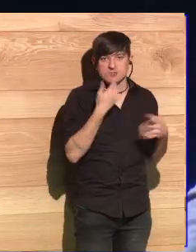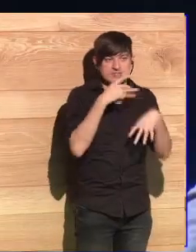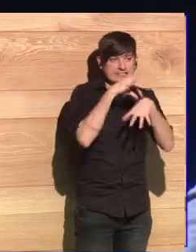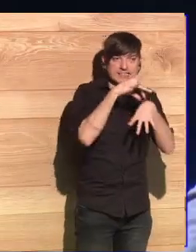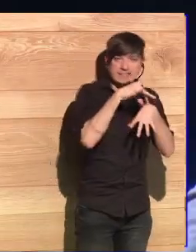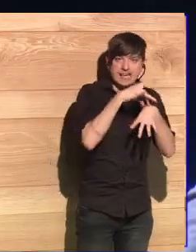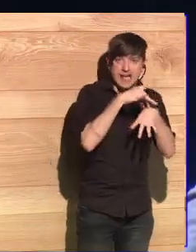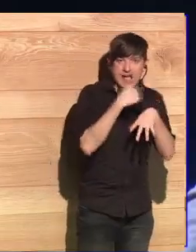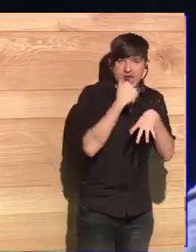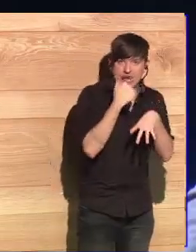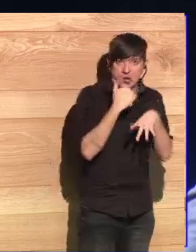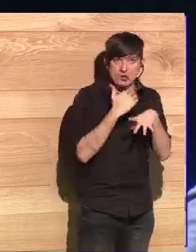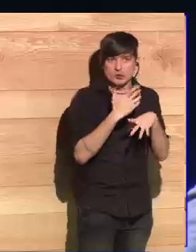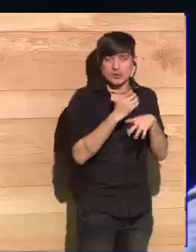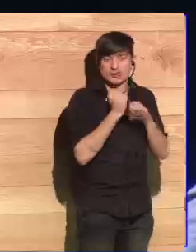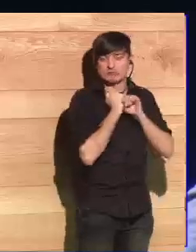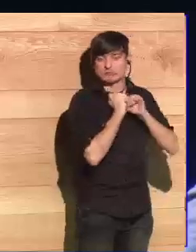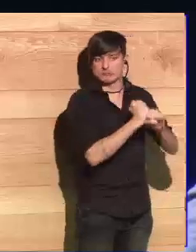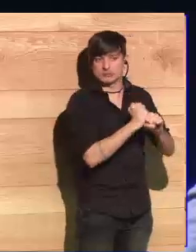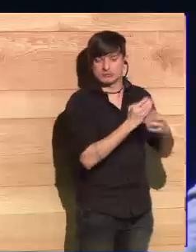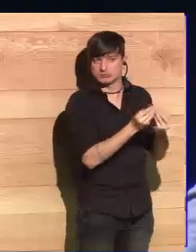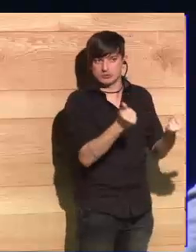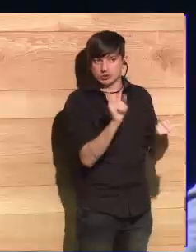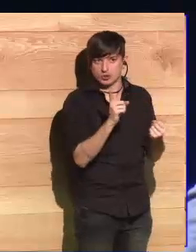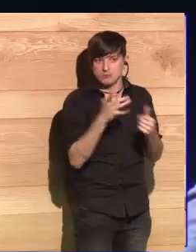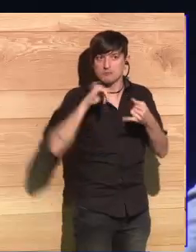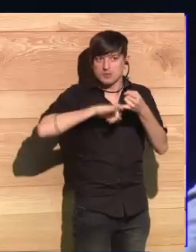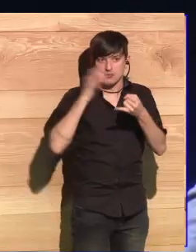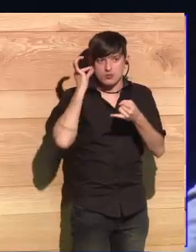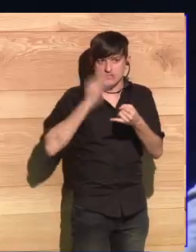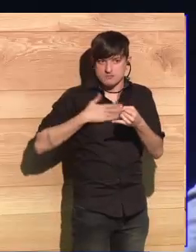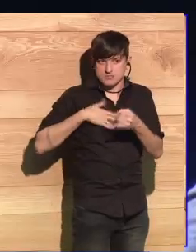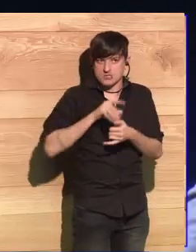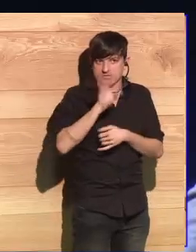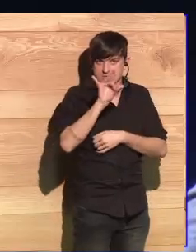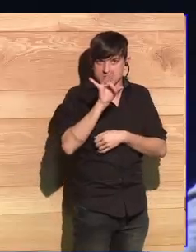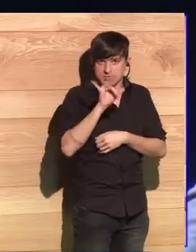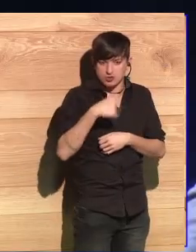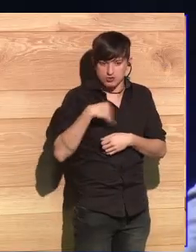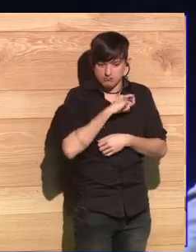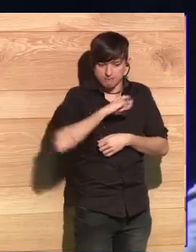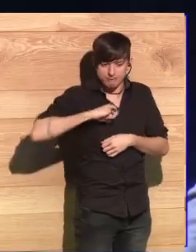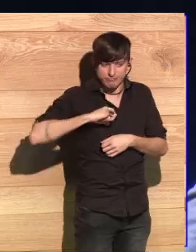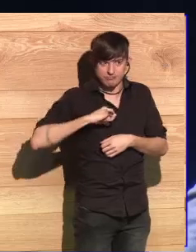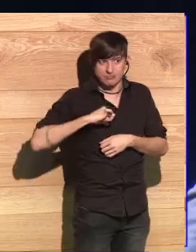rehab clinic. My wife did. I did it to